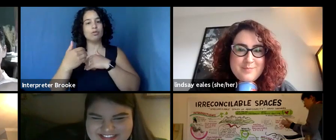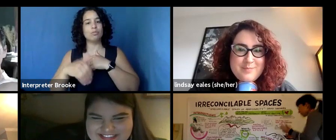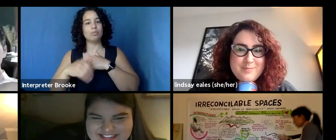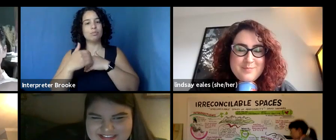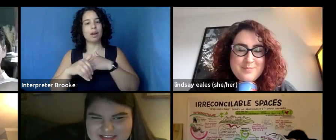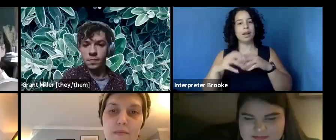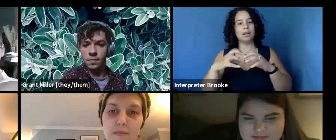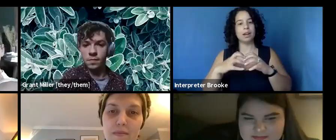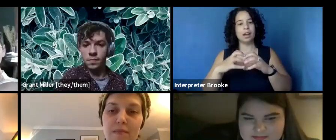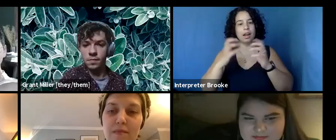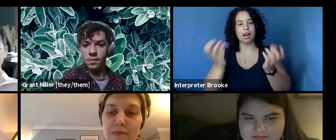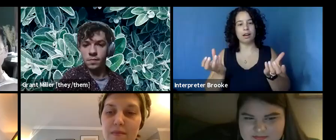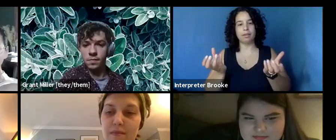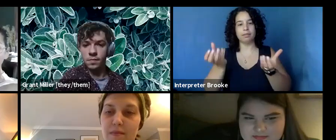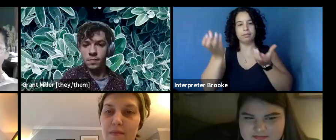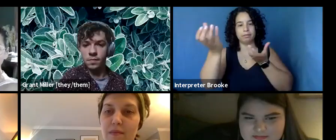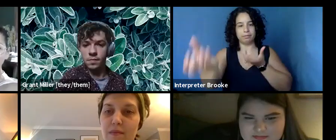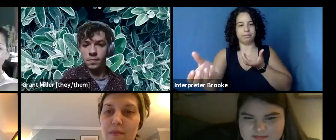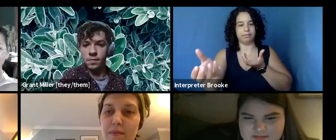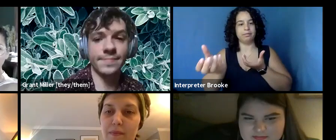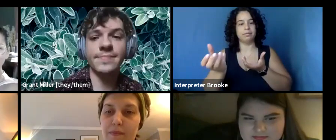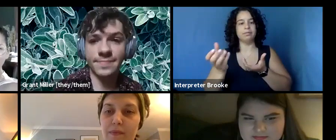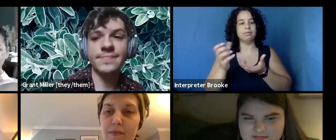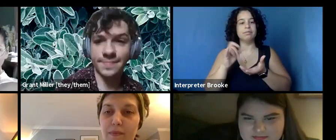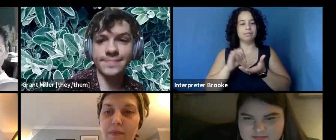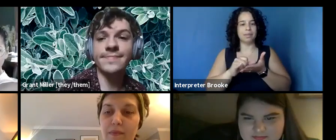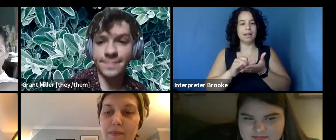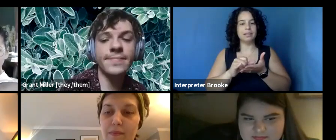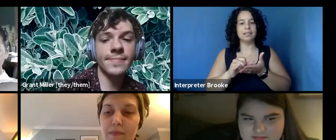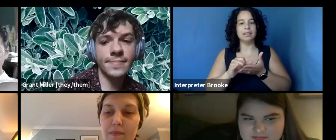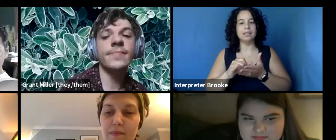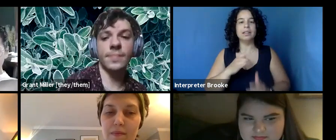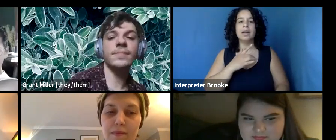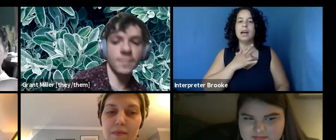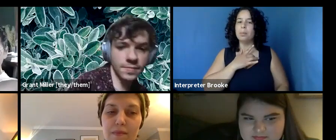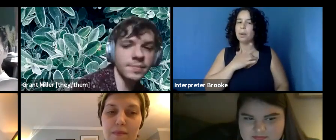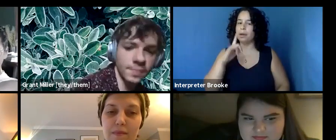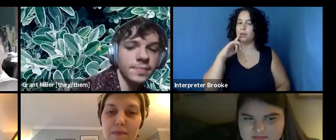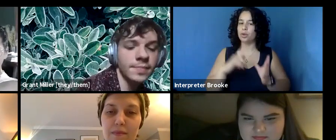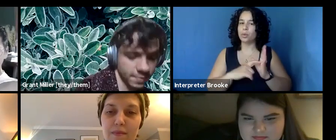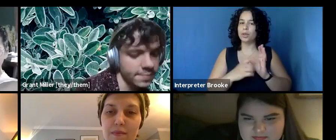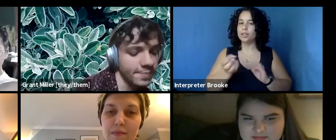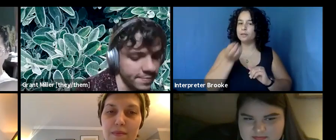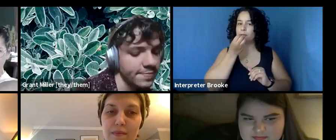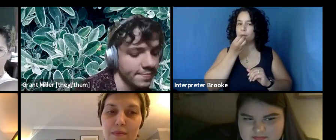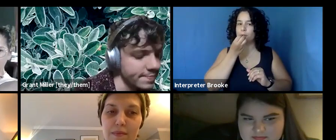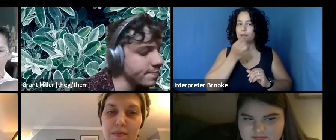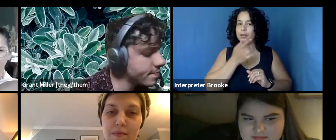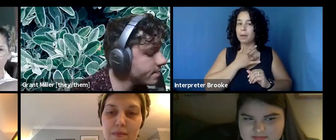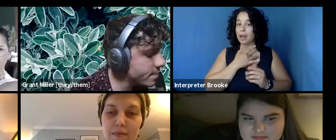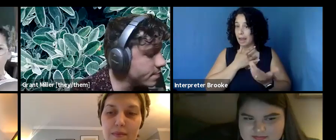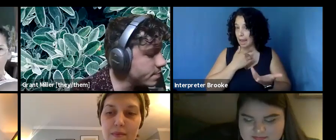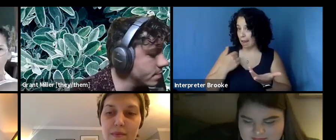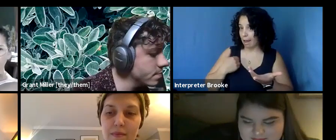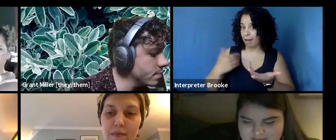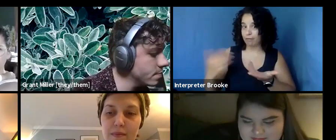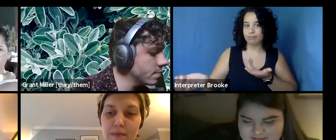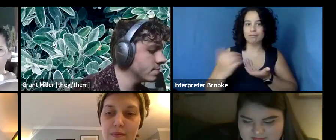how food always seems to bring people together or at least help